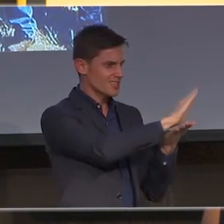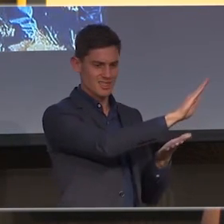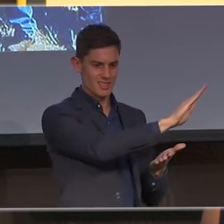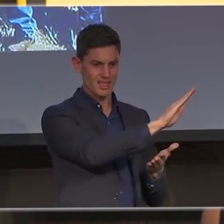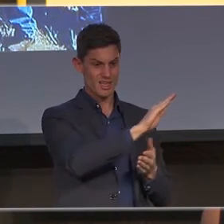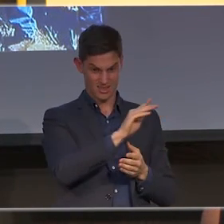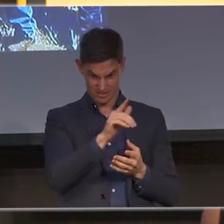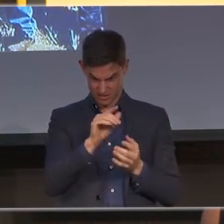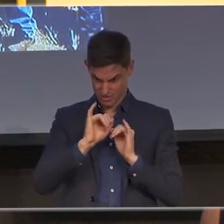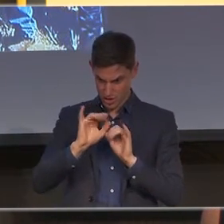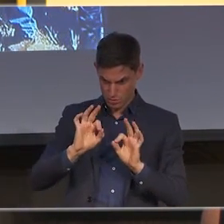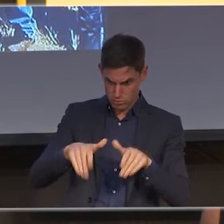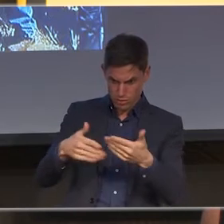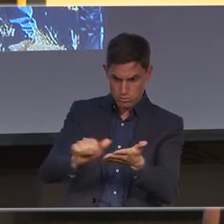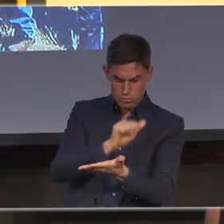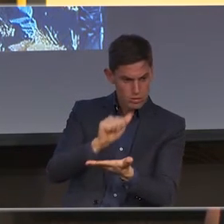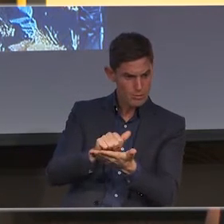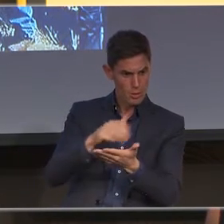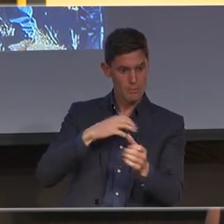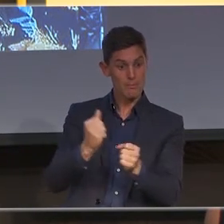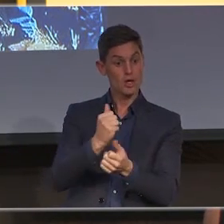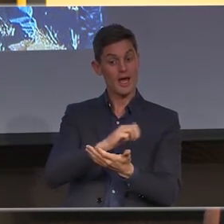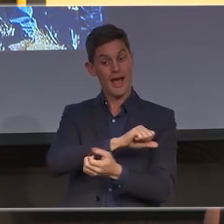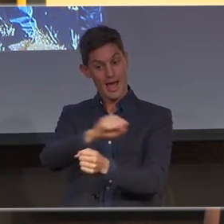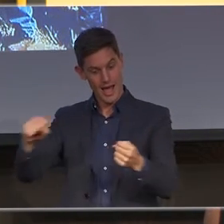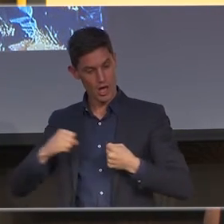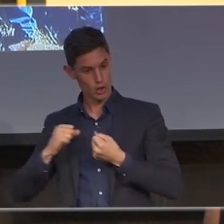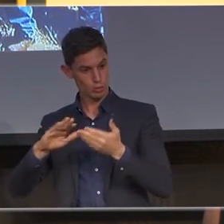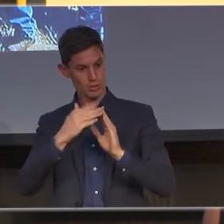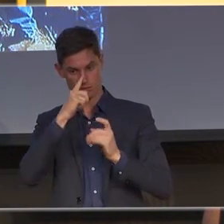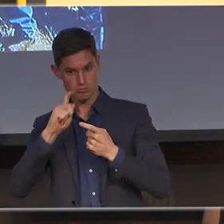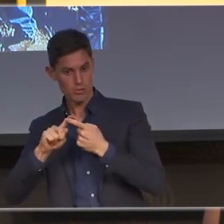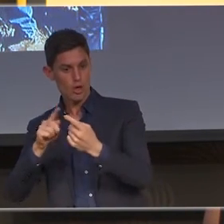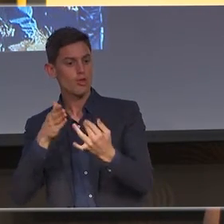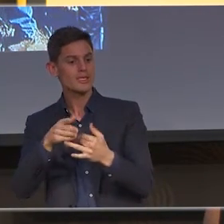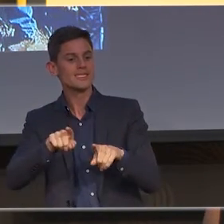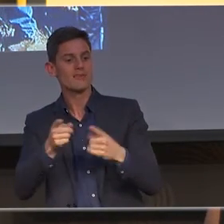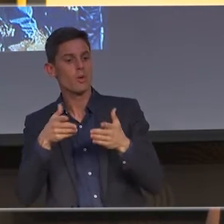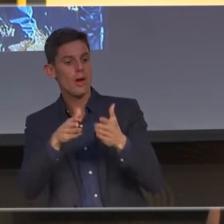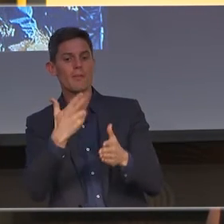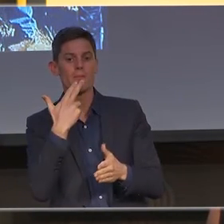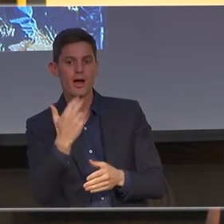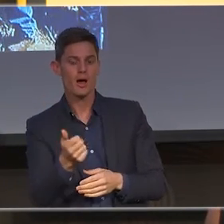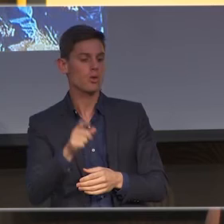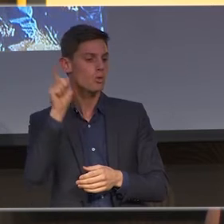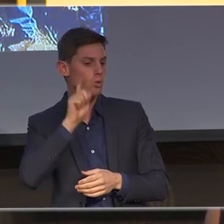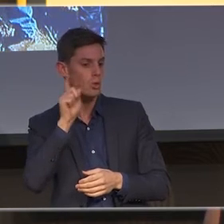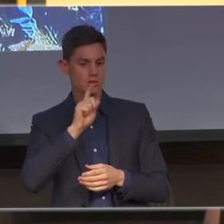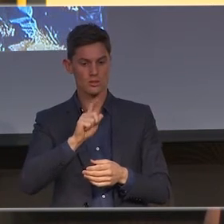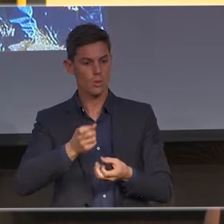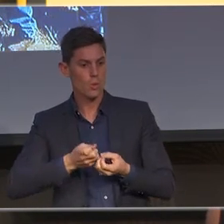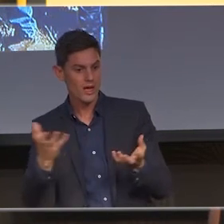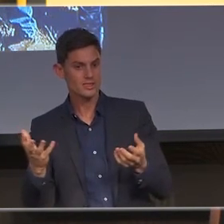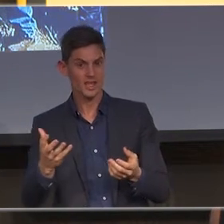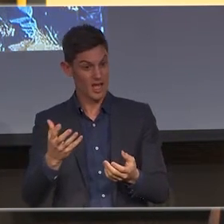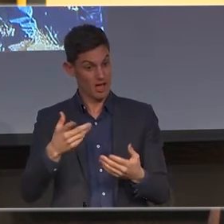flailing infrastructure and making all our communities sustainable through alternative power, water, waste solutions, as well as repair